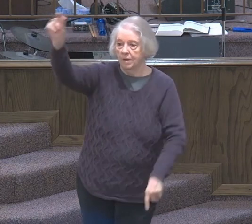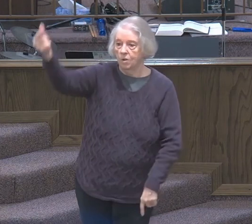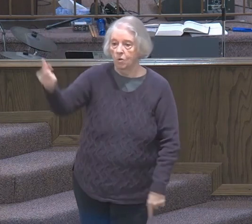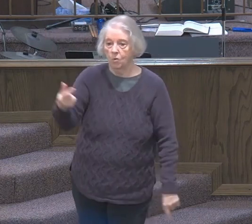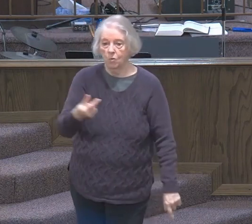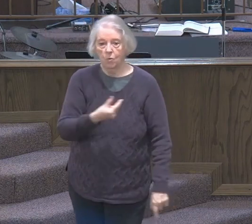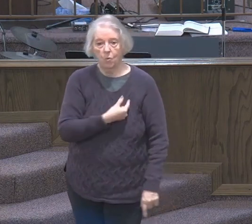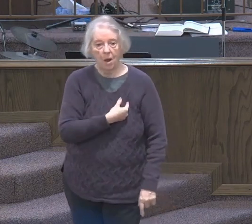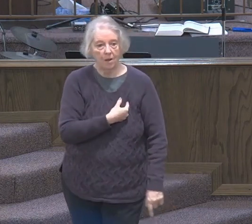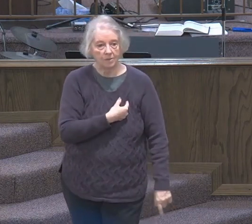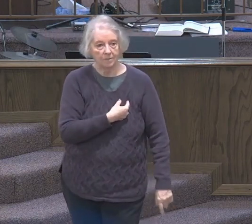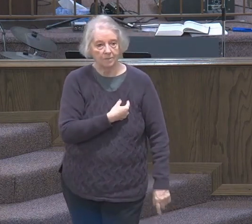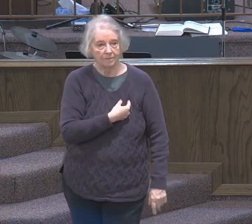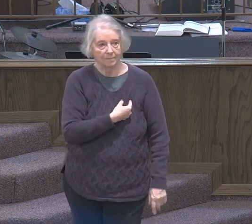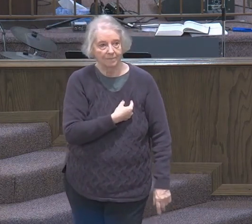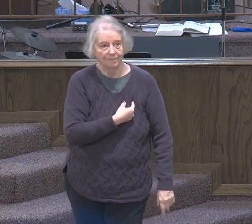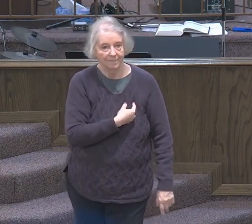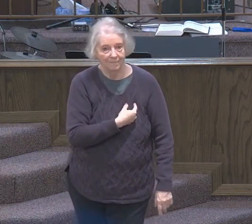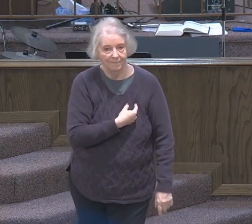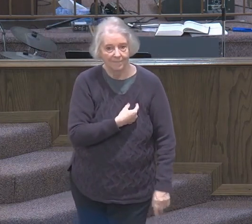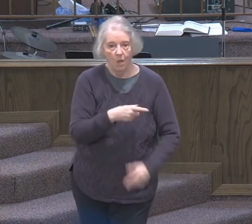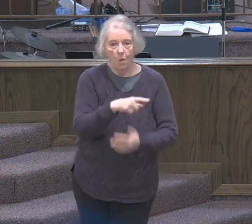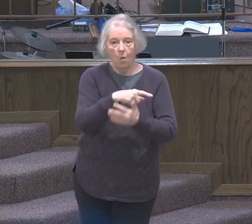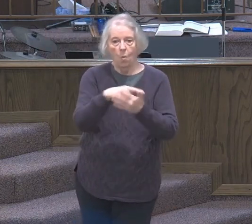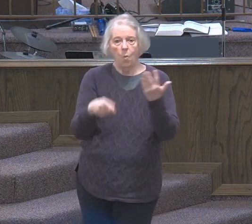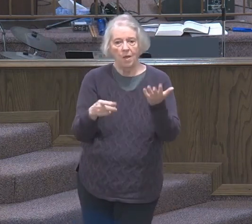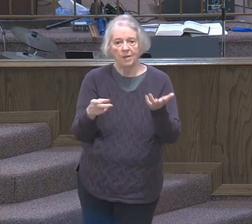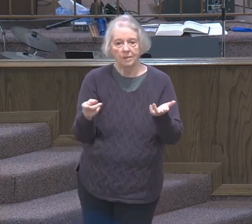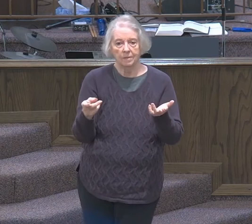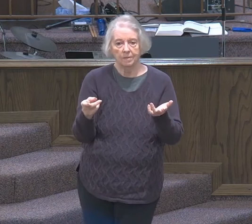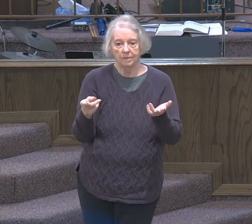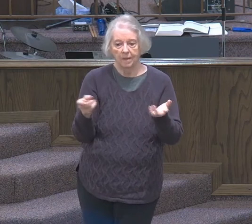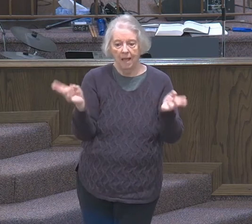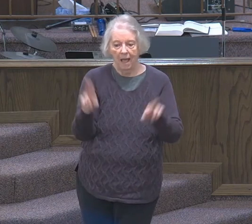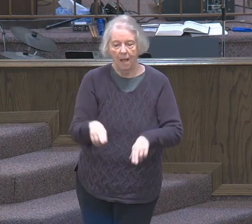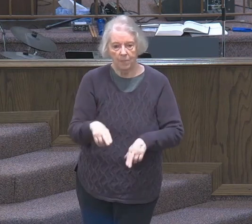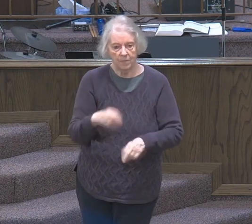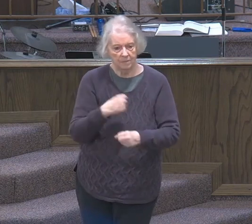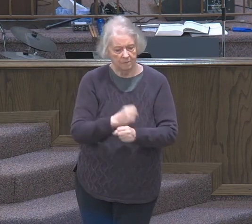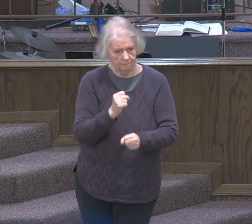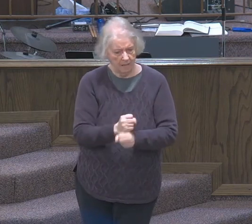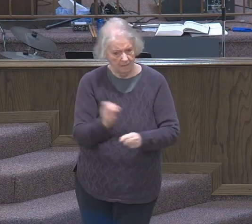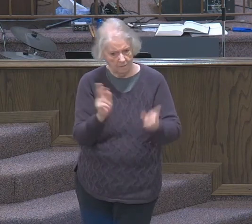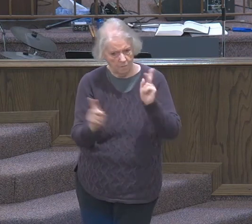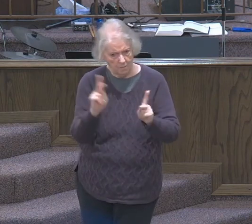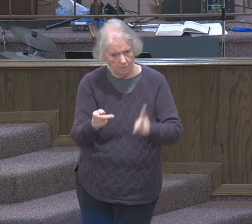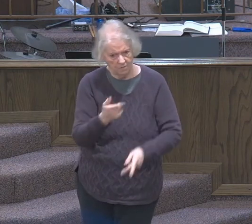But let me ask you, what's happened to make them sing that?